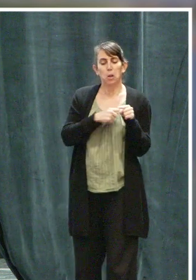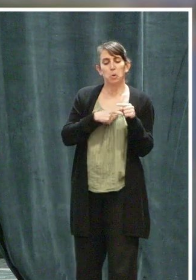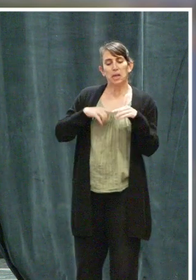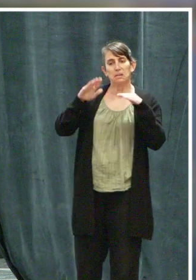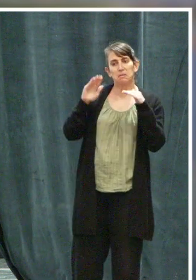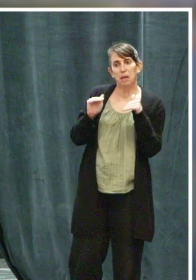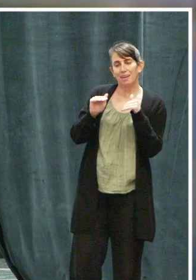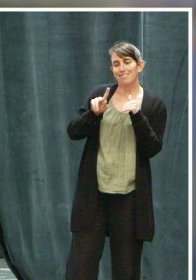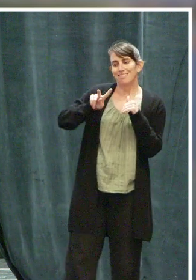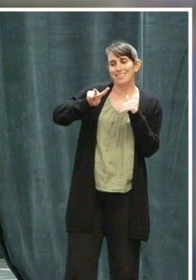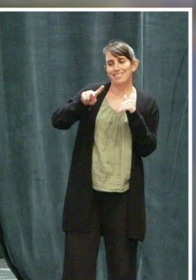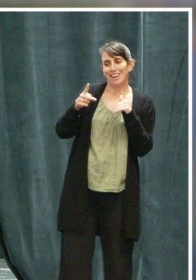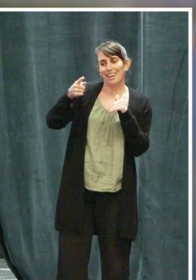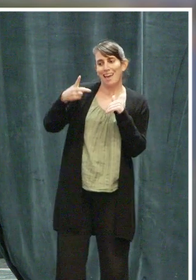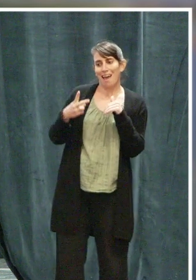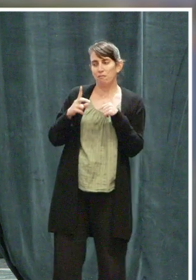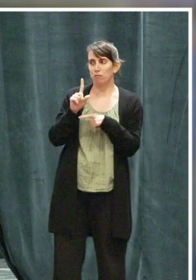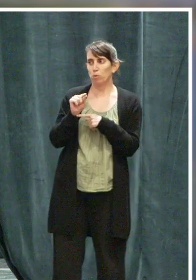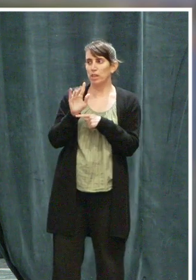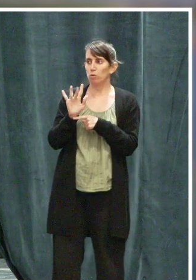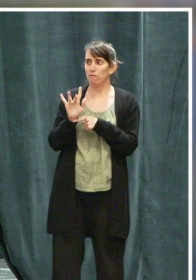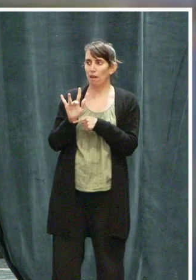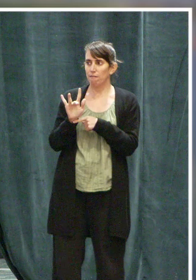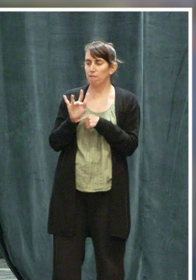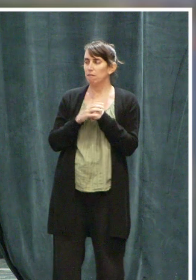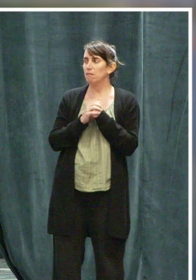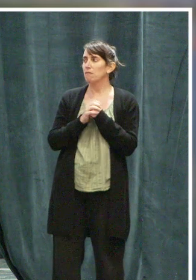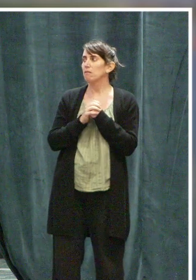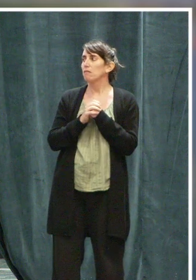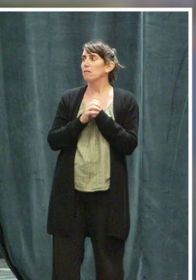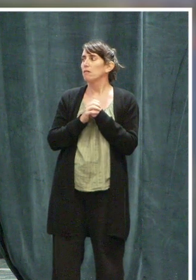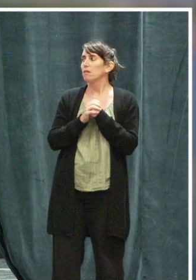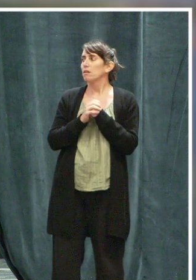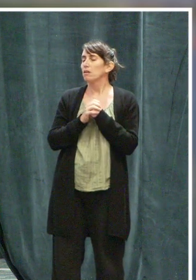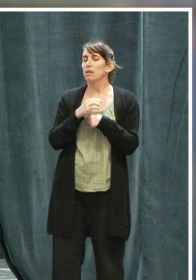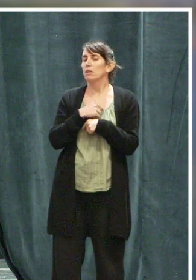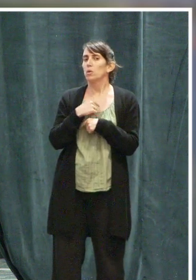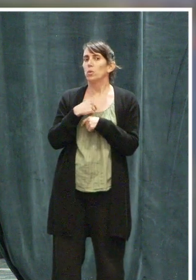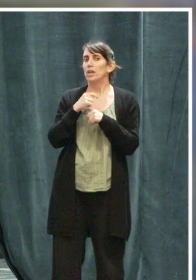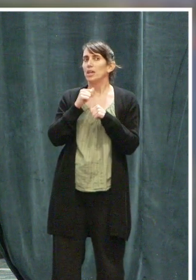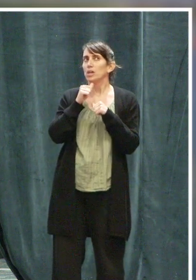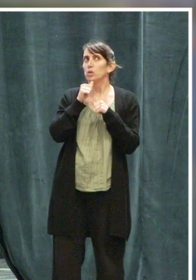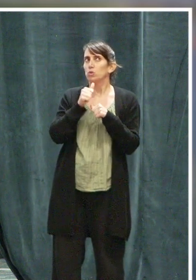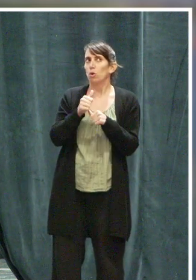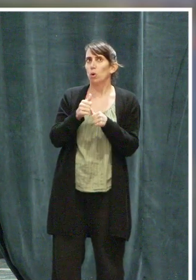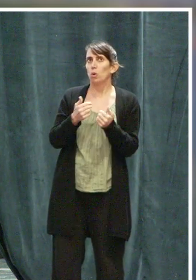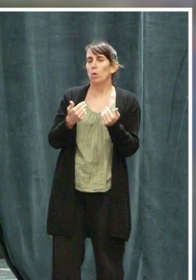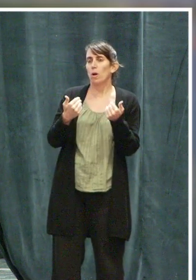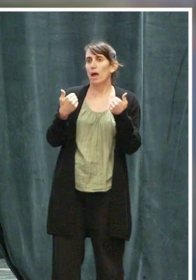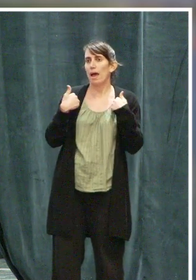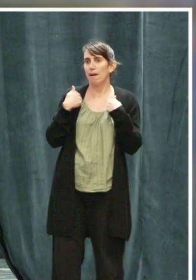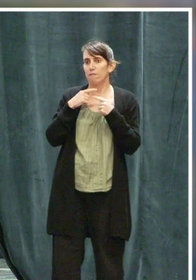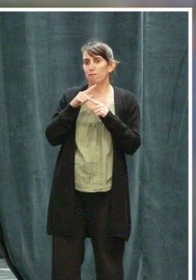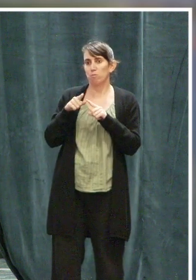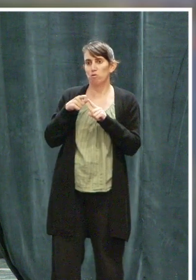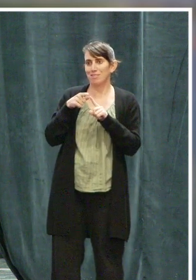be sometime in the second half of 2025. And we don't have